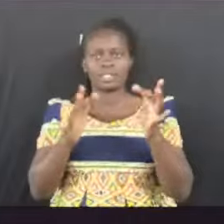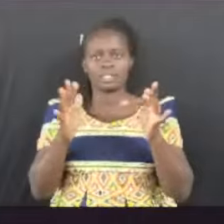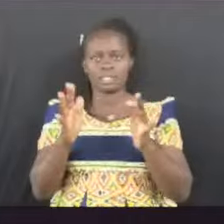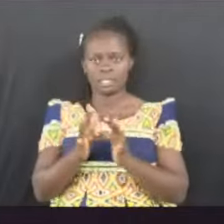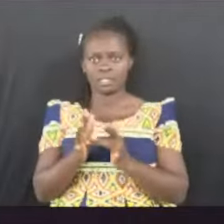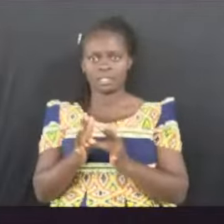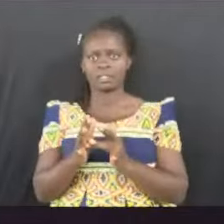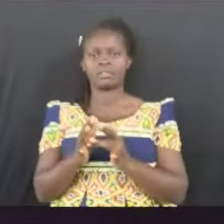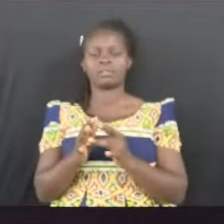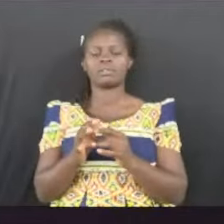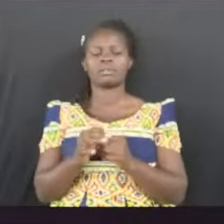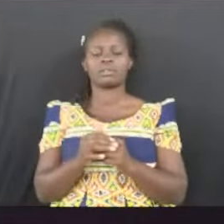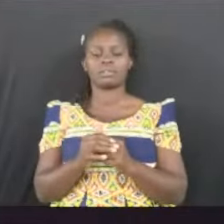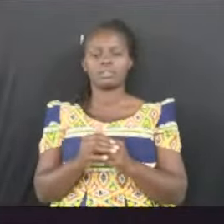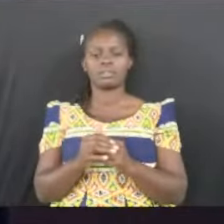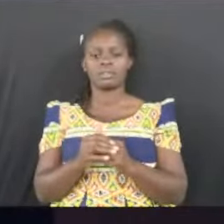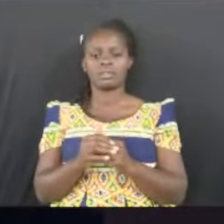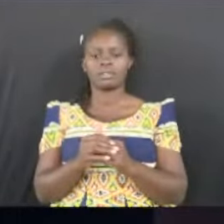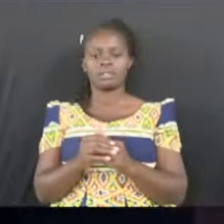a matter of fact,